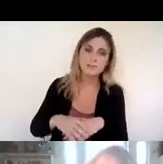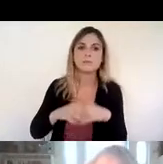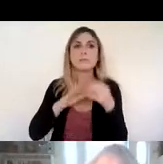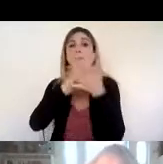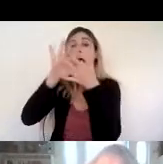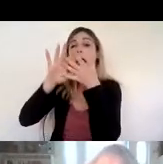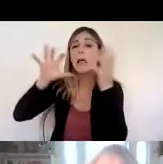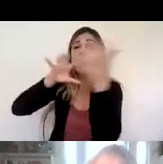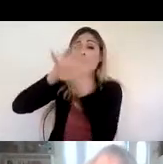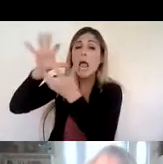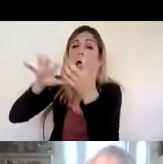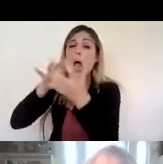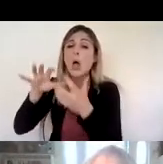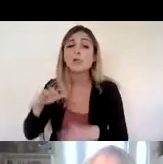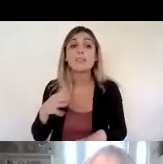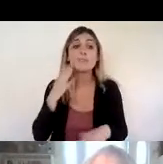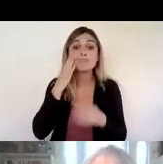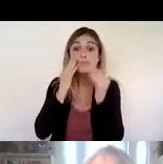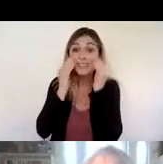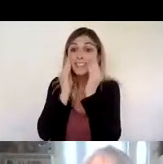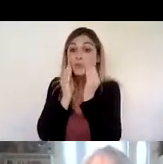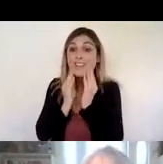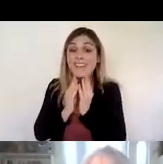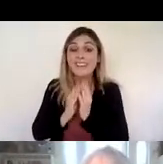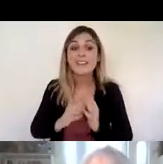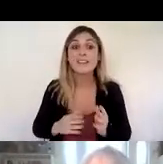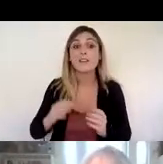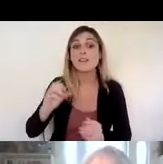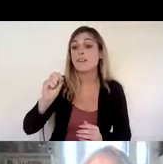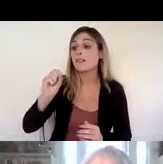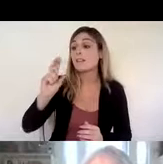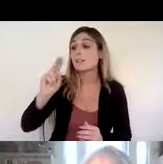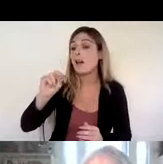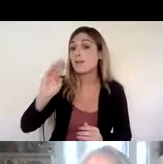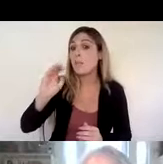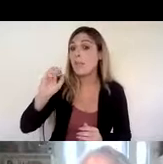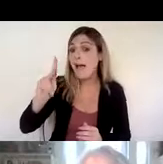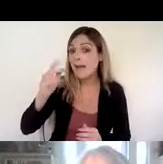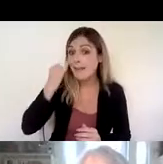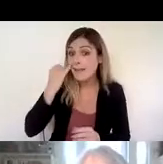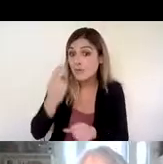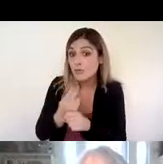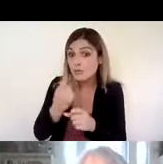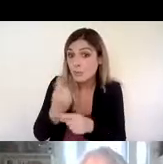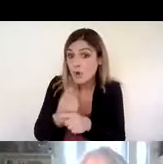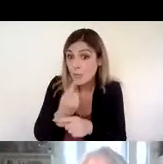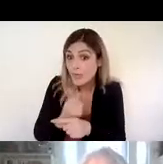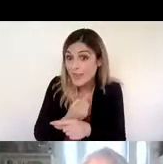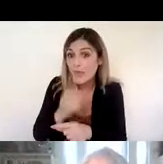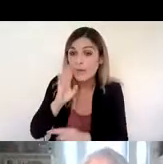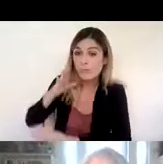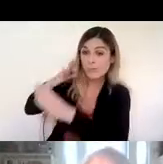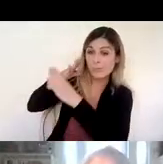wearing sunscreen, wearing sunblock. If you use sunscreen or sunblock appropriately, it's going to block the rays that make vitamin